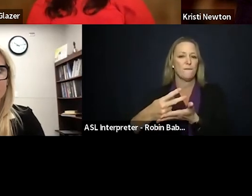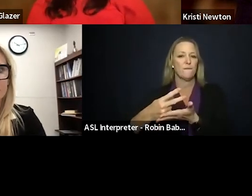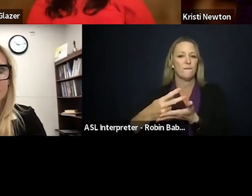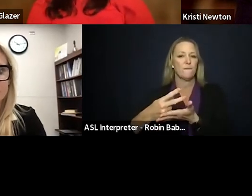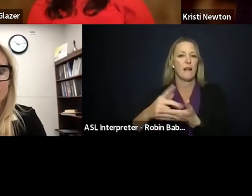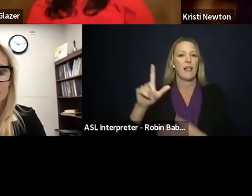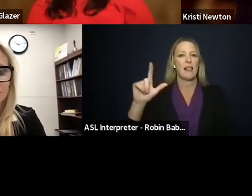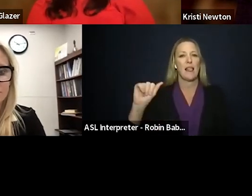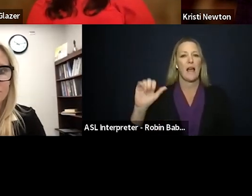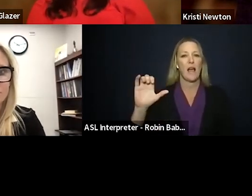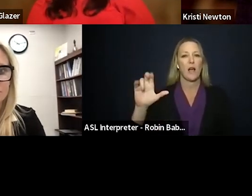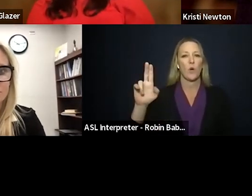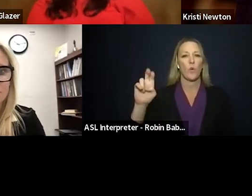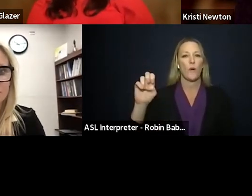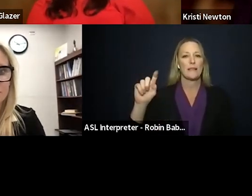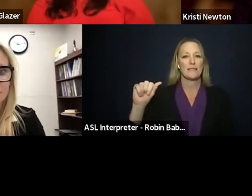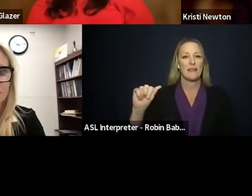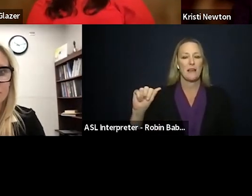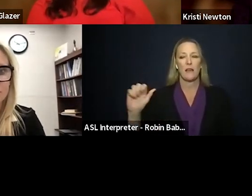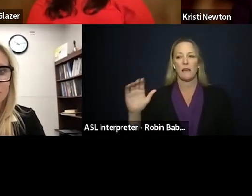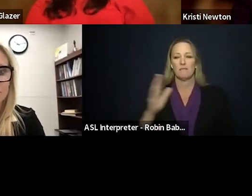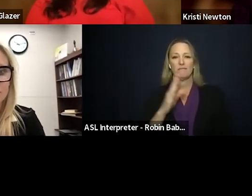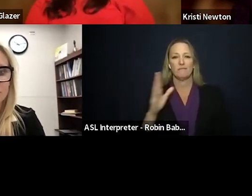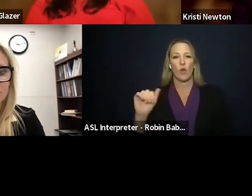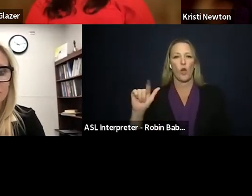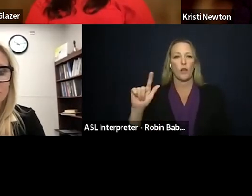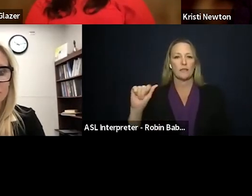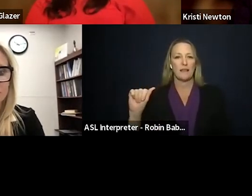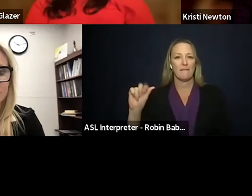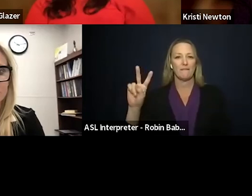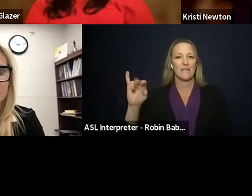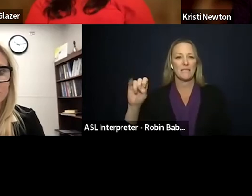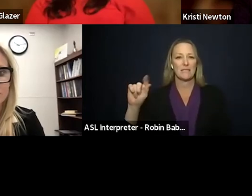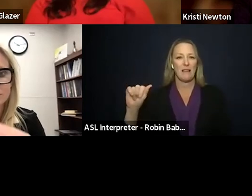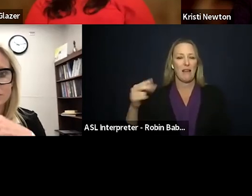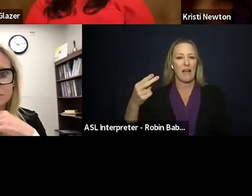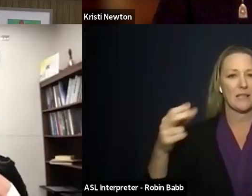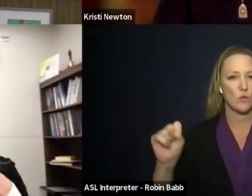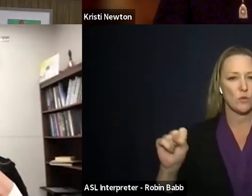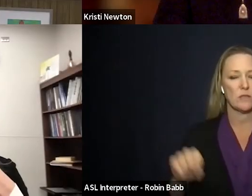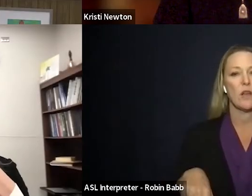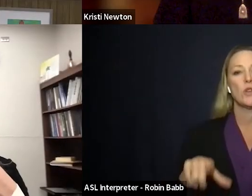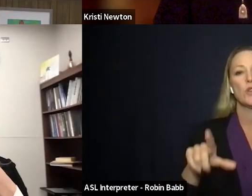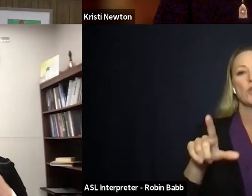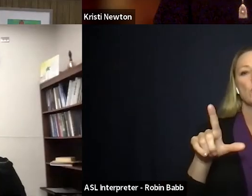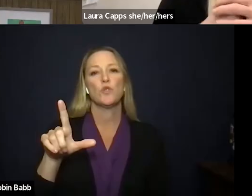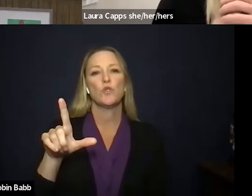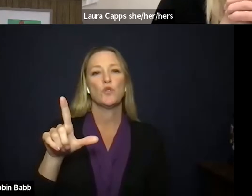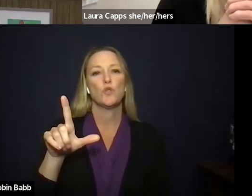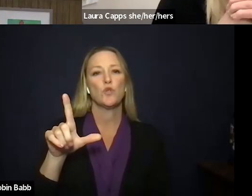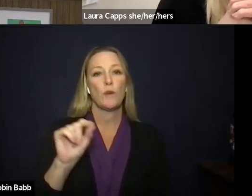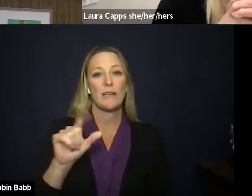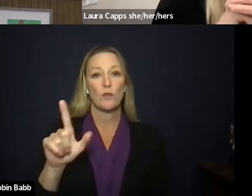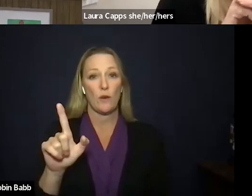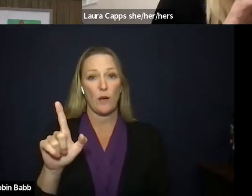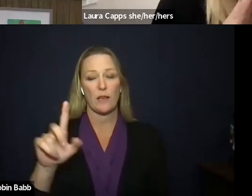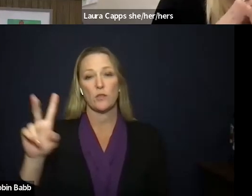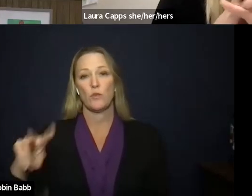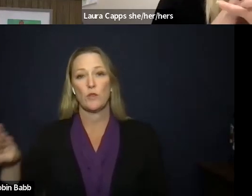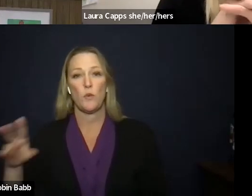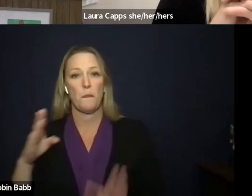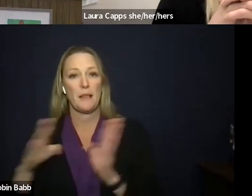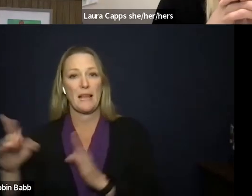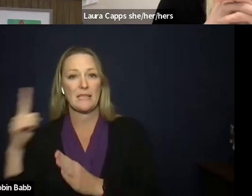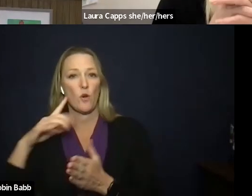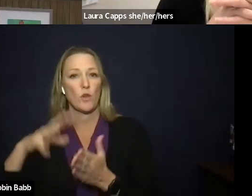questa and alta vista high schools 21 20 21 22 plans for student achievement